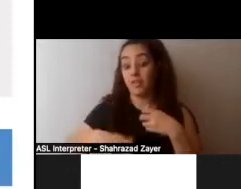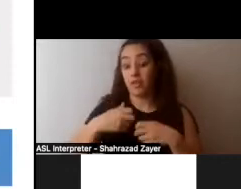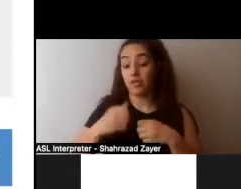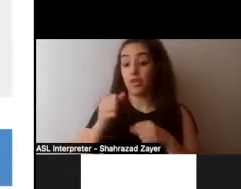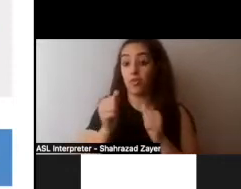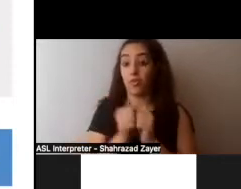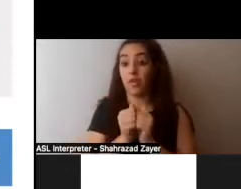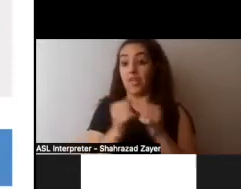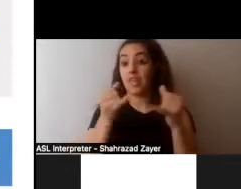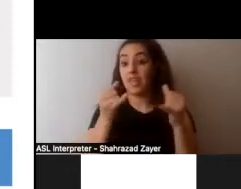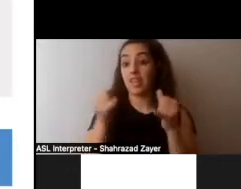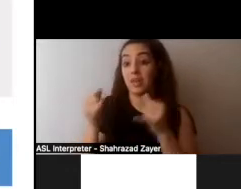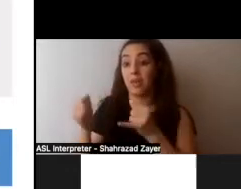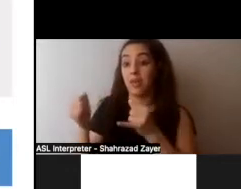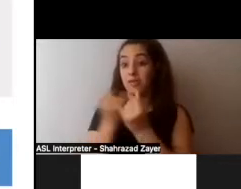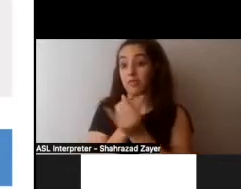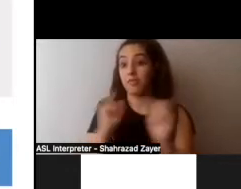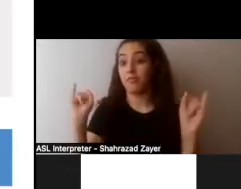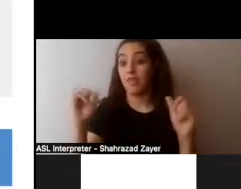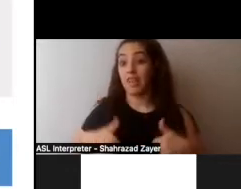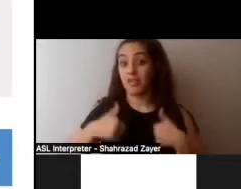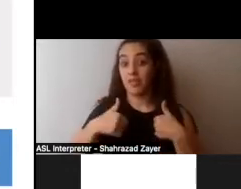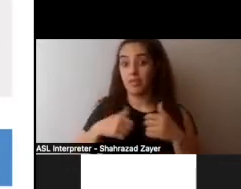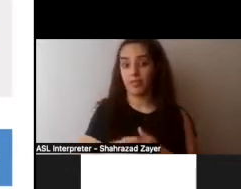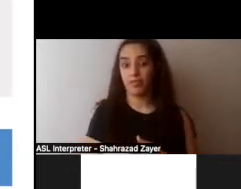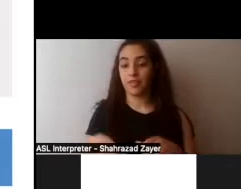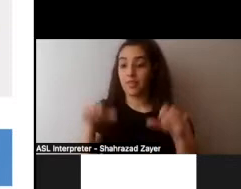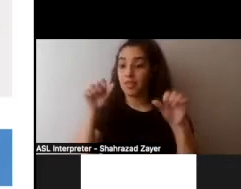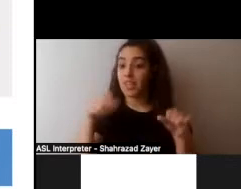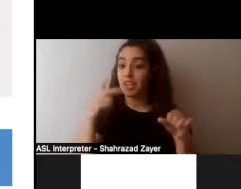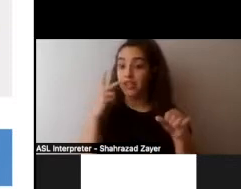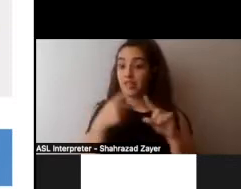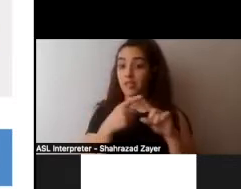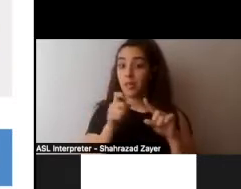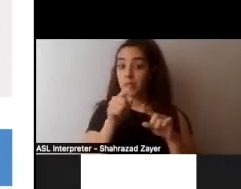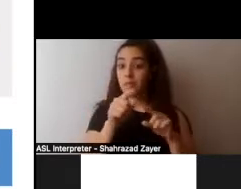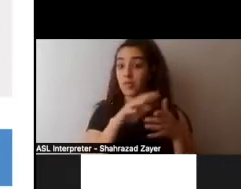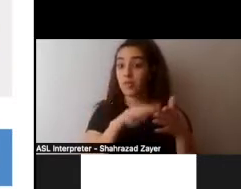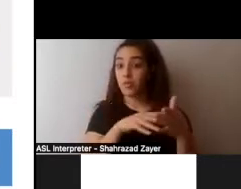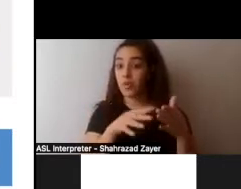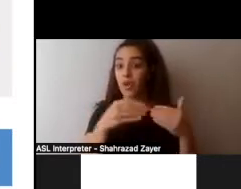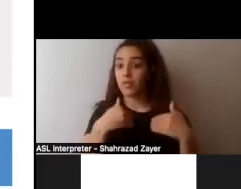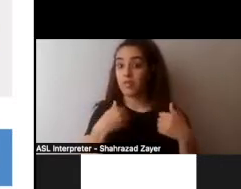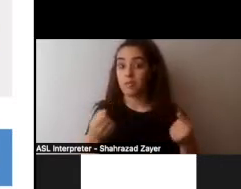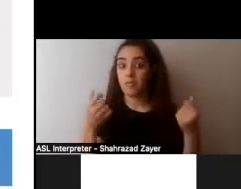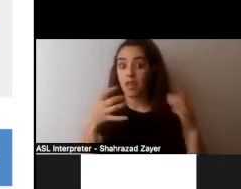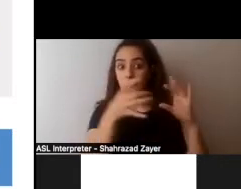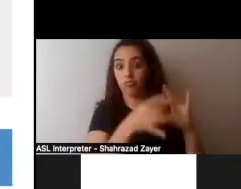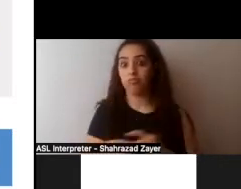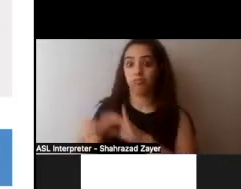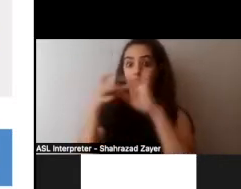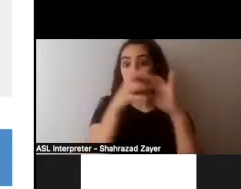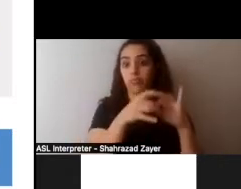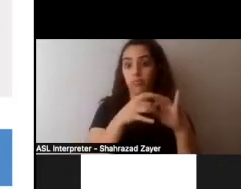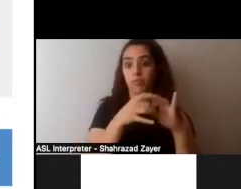And as you can see from this graph, there are additional interrelated factors that